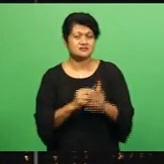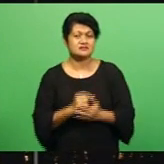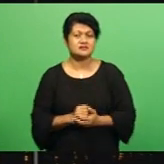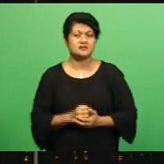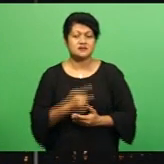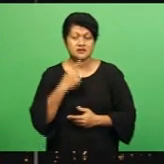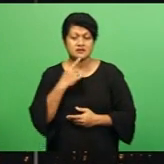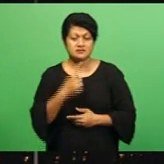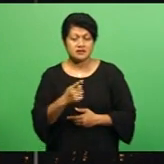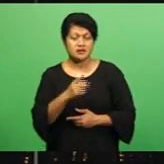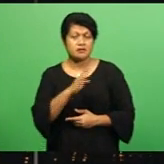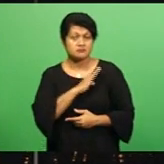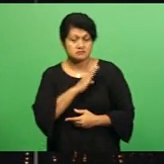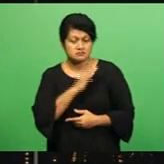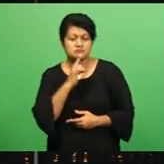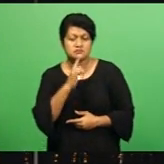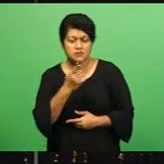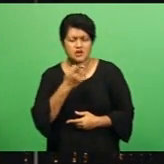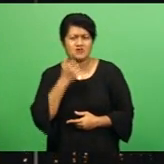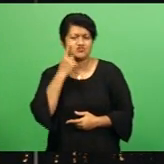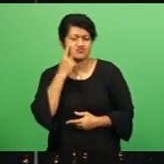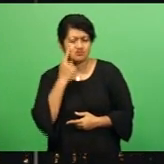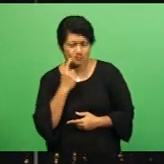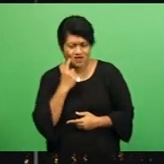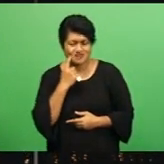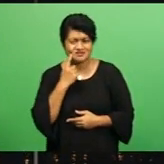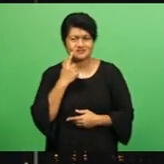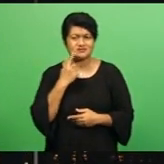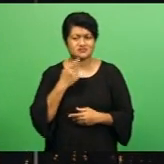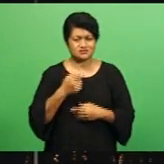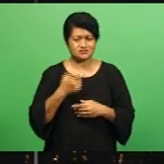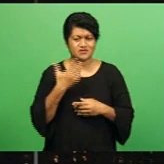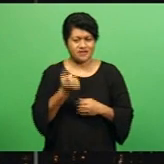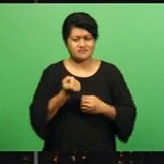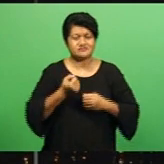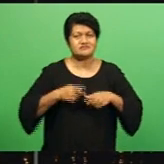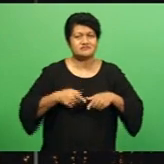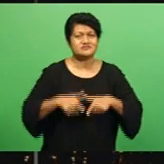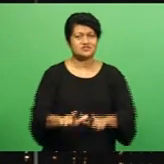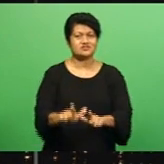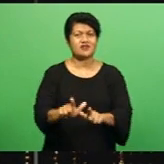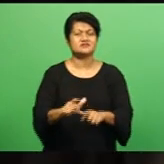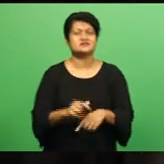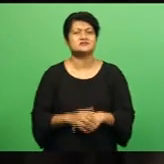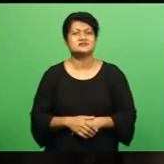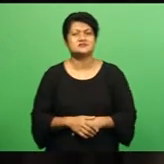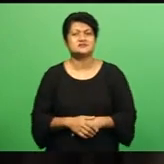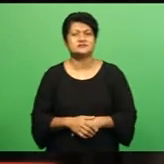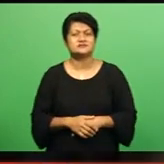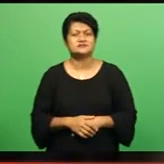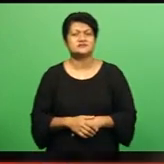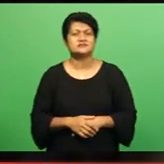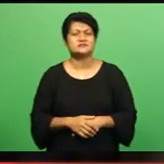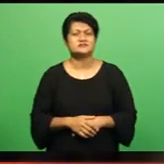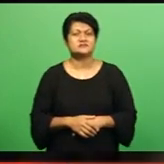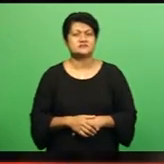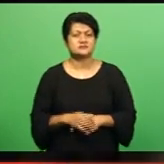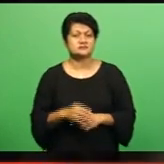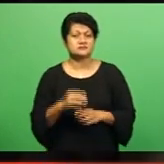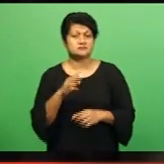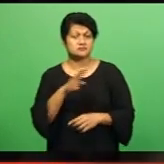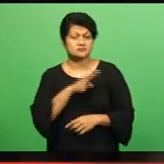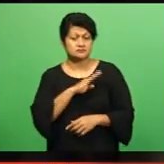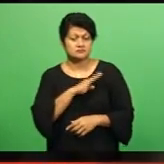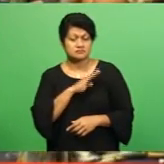to adapt and innovate to support the tourism industry. Felipe Naikaso has more. The Prime Minister not mincing his